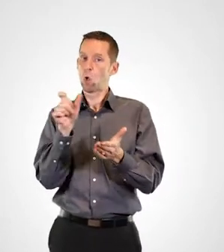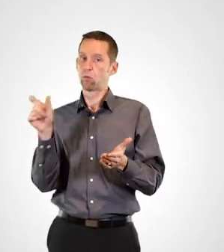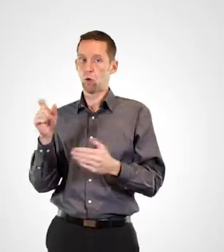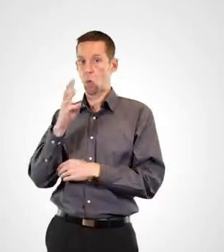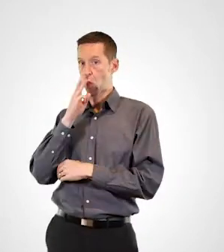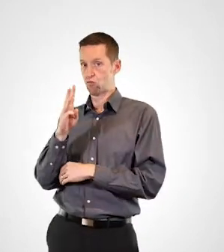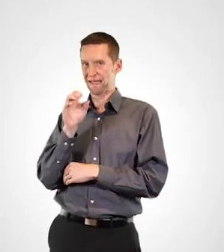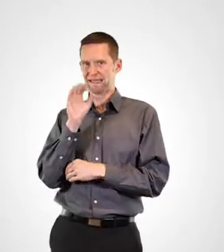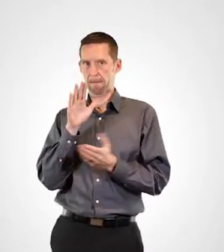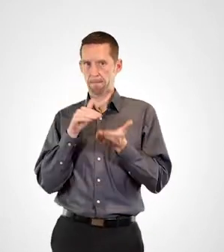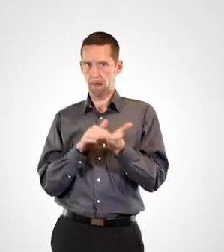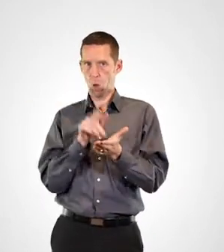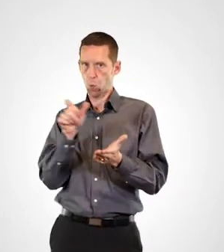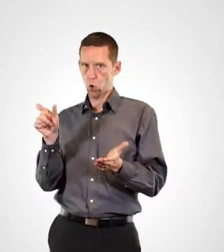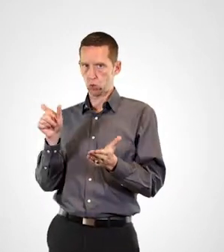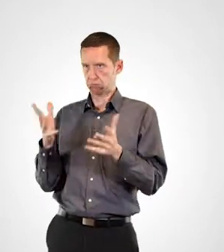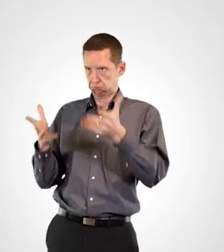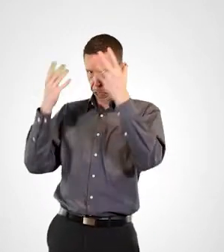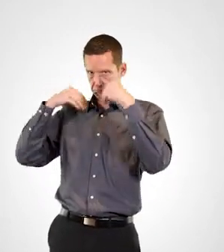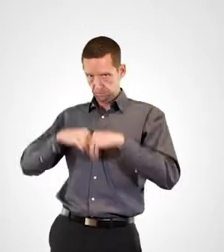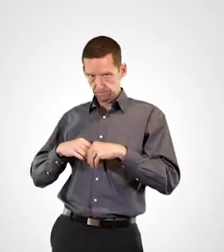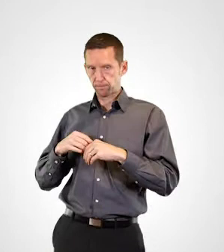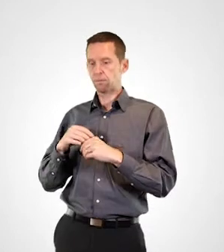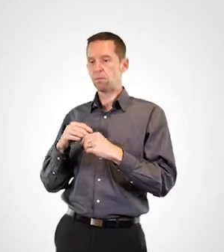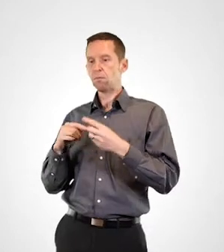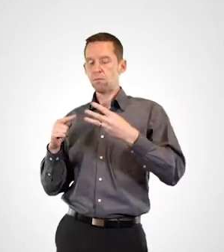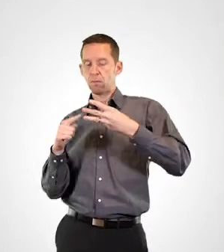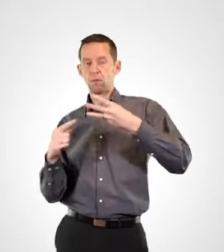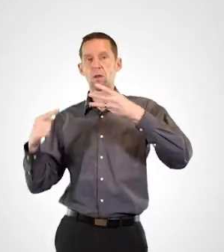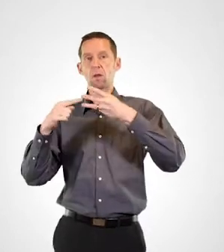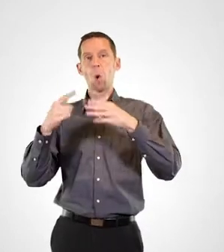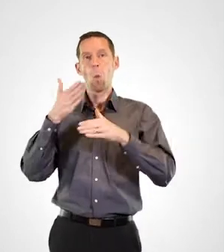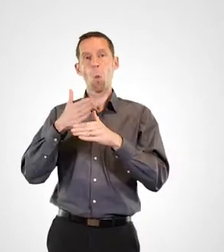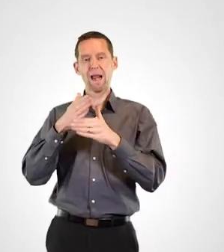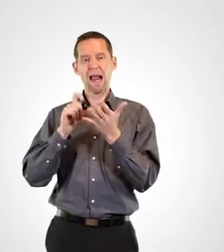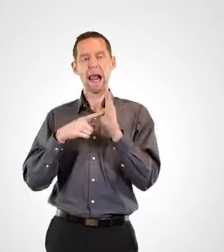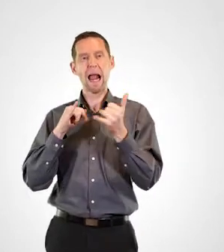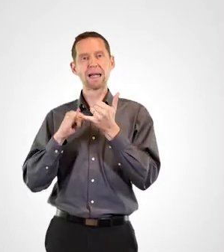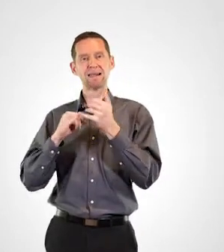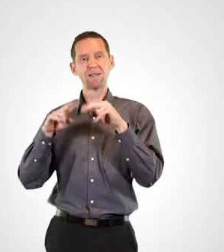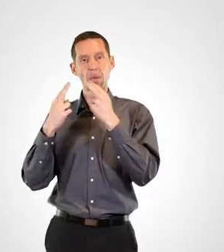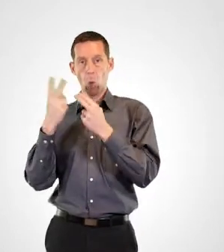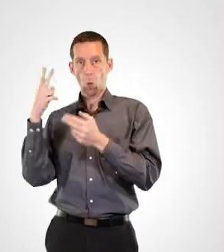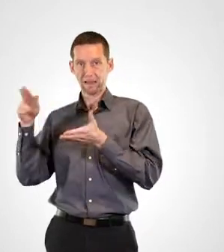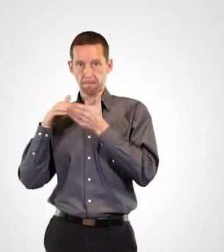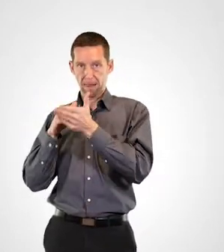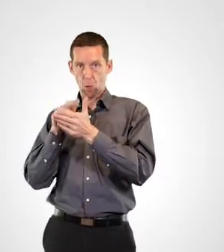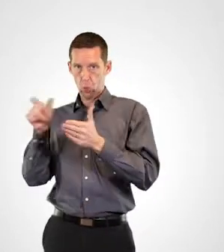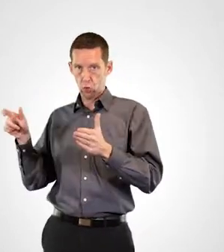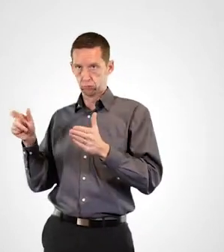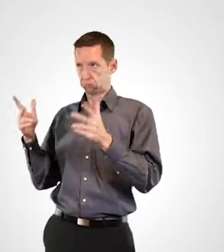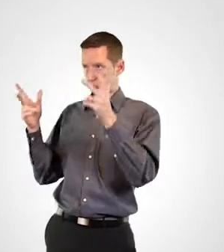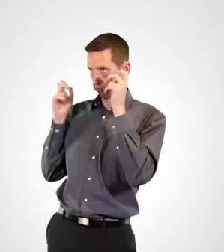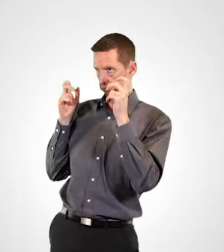by age 3, whereas families in the so-called working class families had been exposed to about 20 million words, and